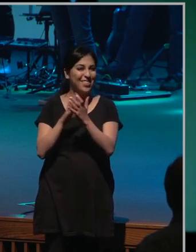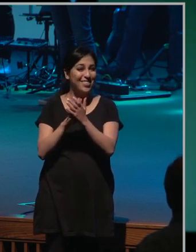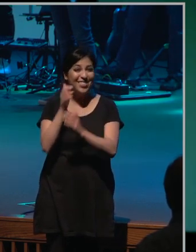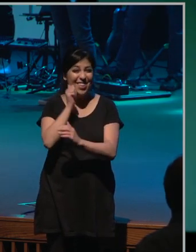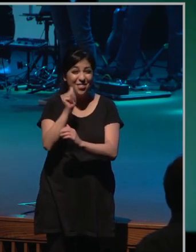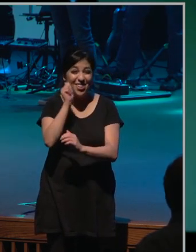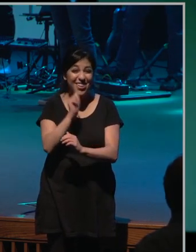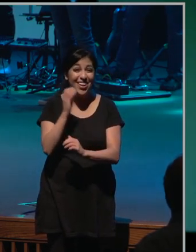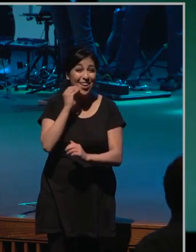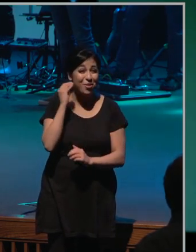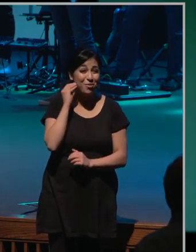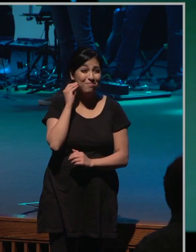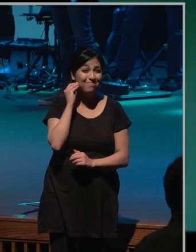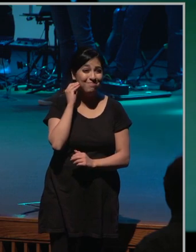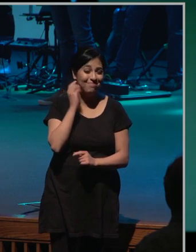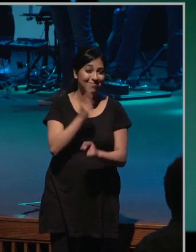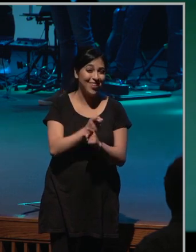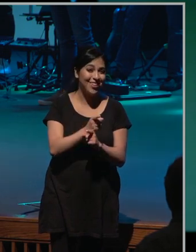right?